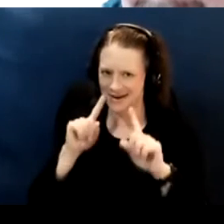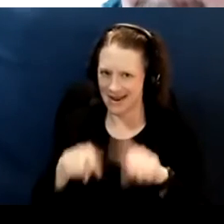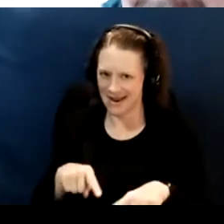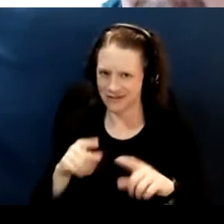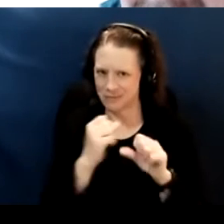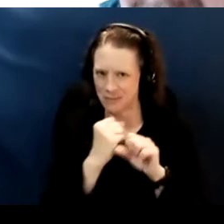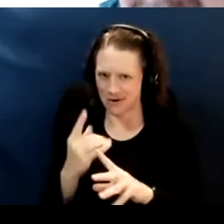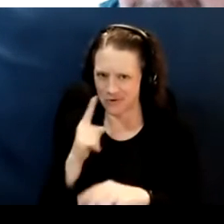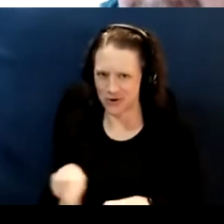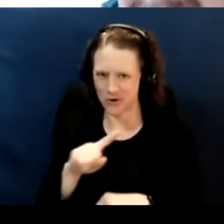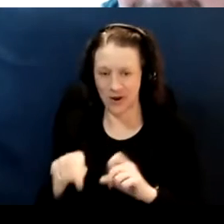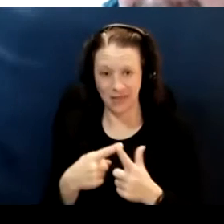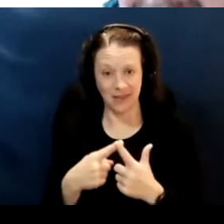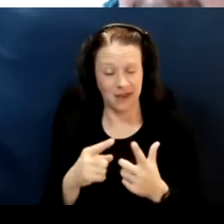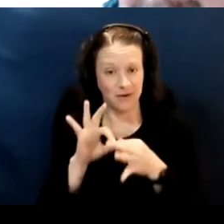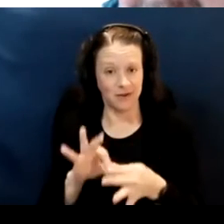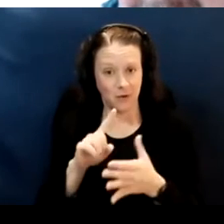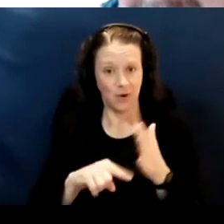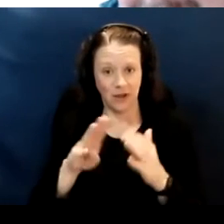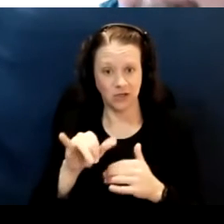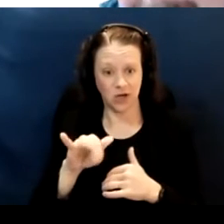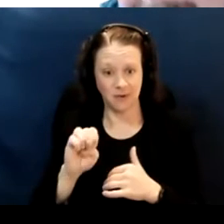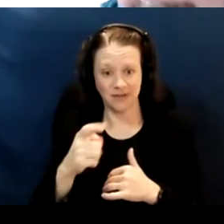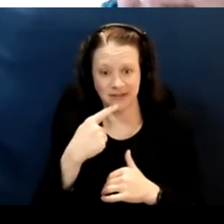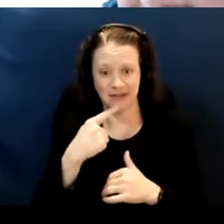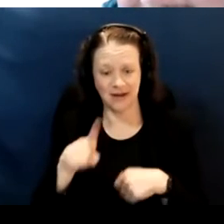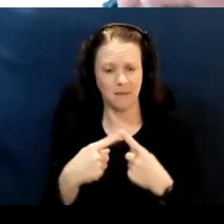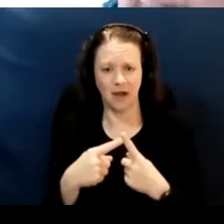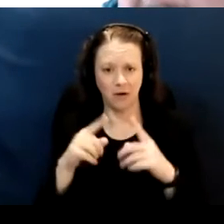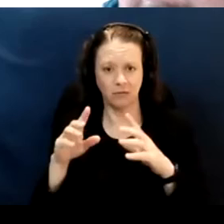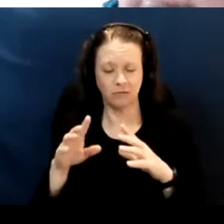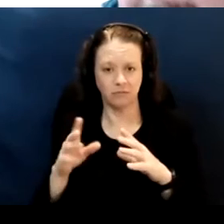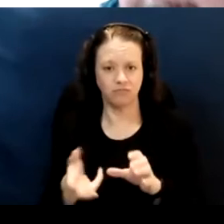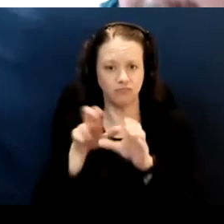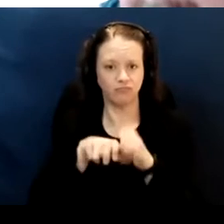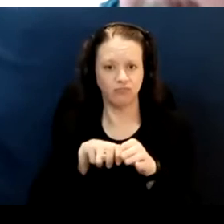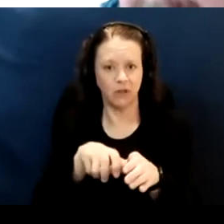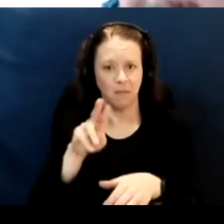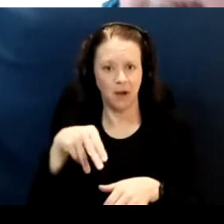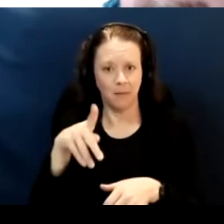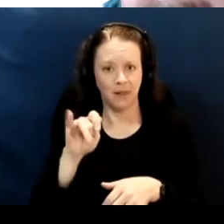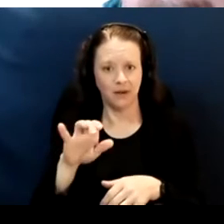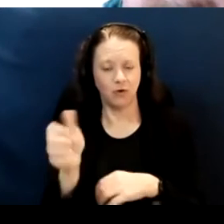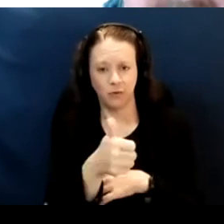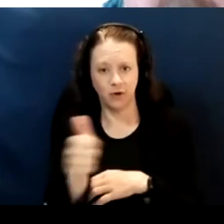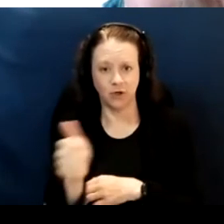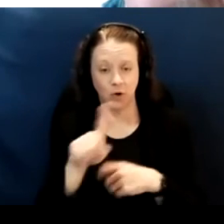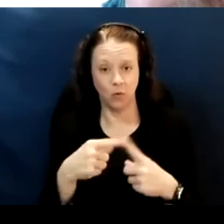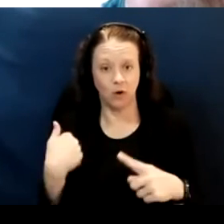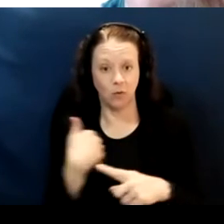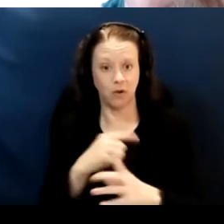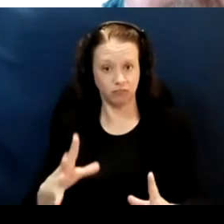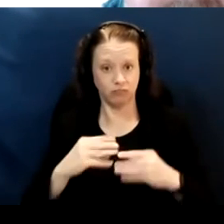with what Jamie said about, you know, taking transportation, public transportation, when we take the vaccine, it's